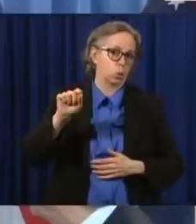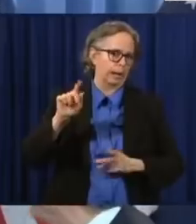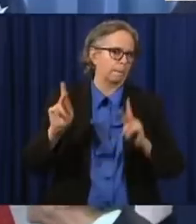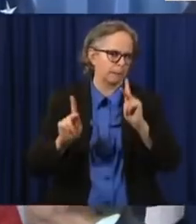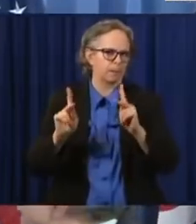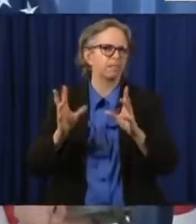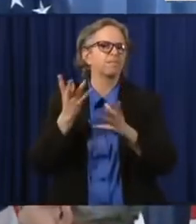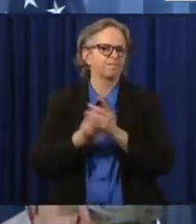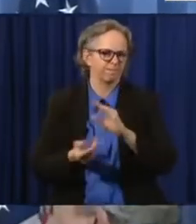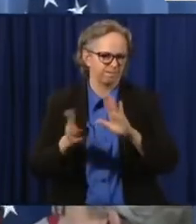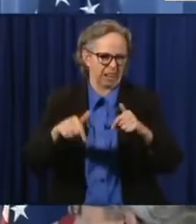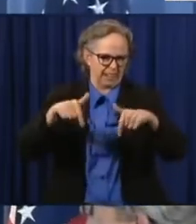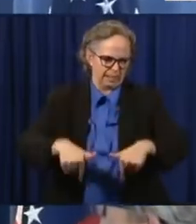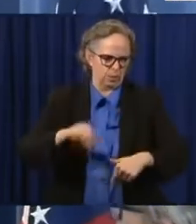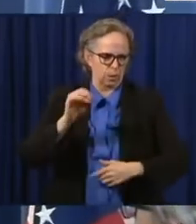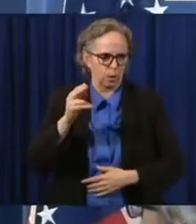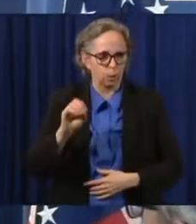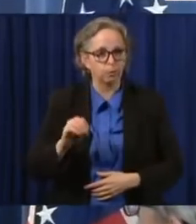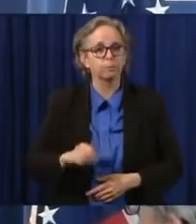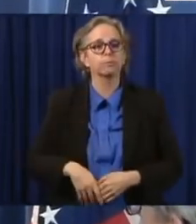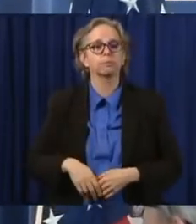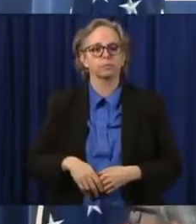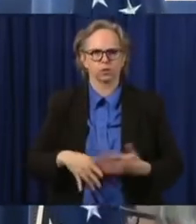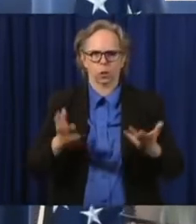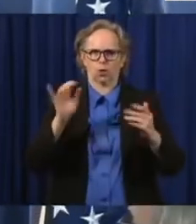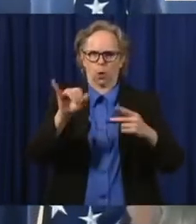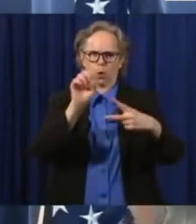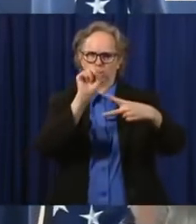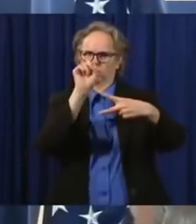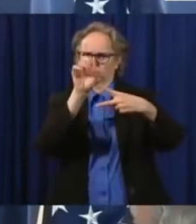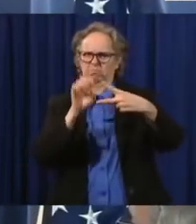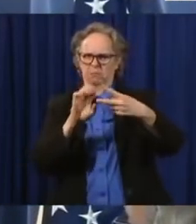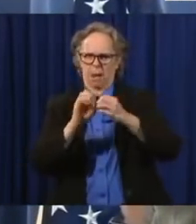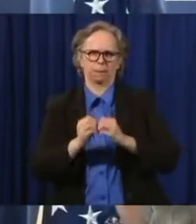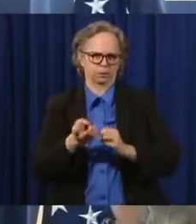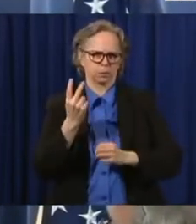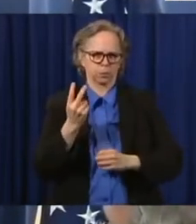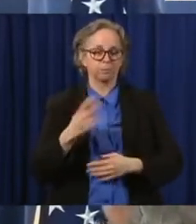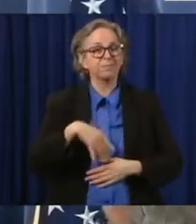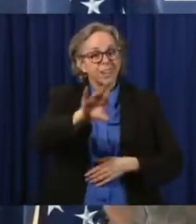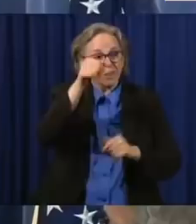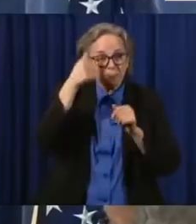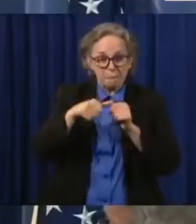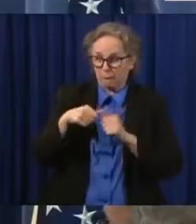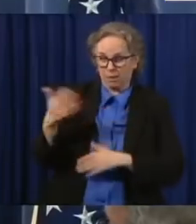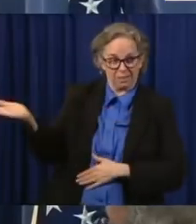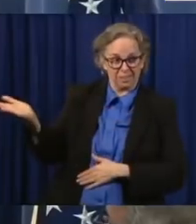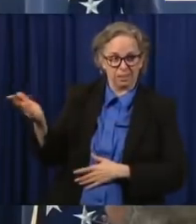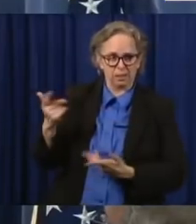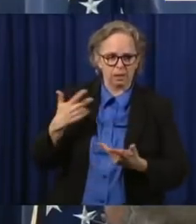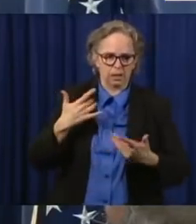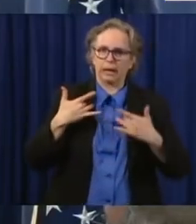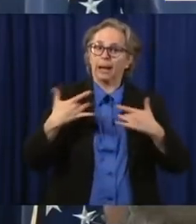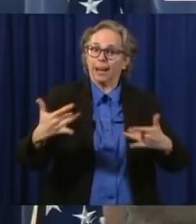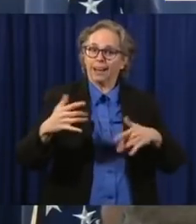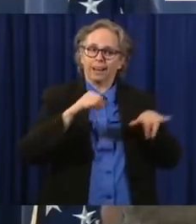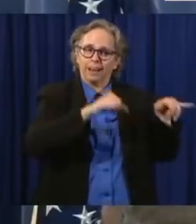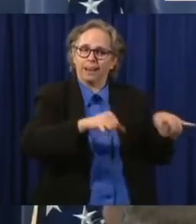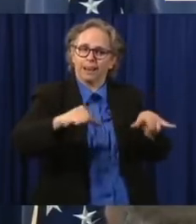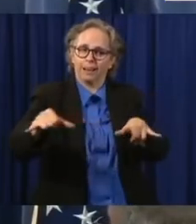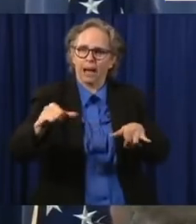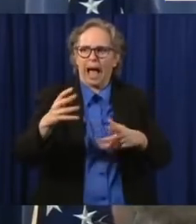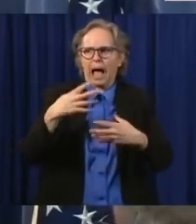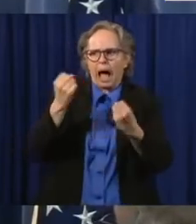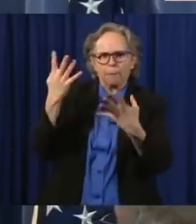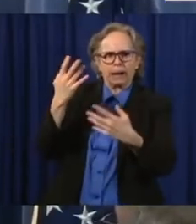the numbers, and again, what I always look at is the trend lines, hospitalizations, and